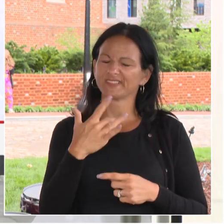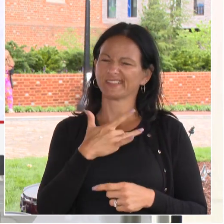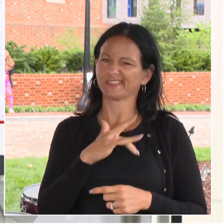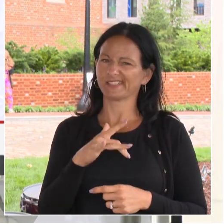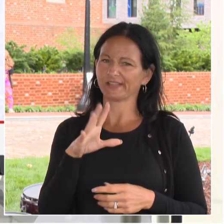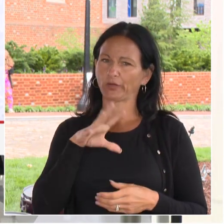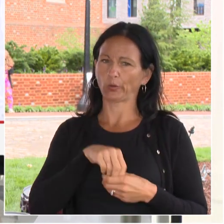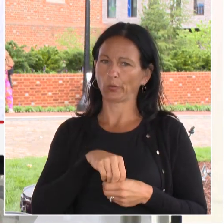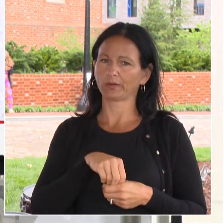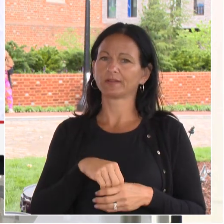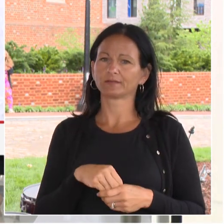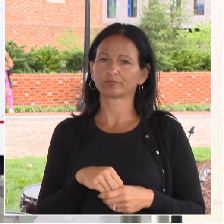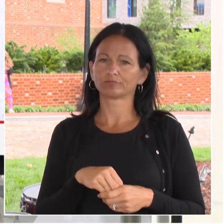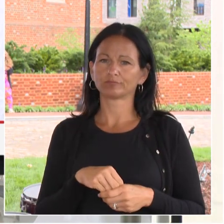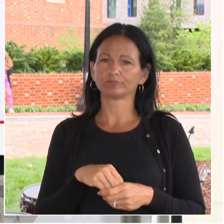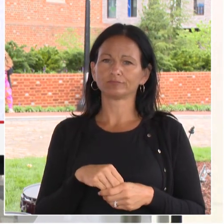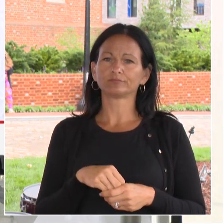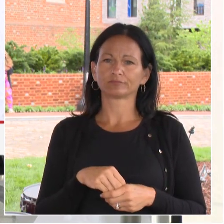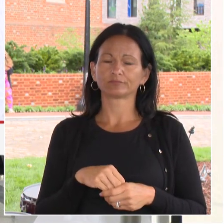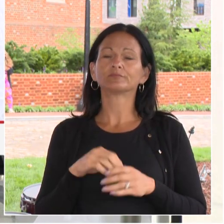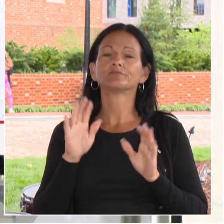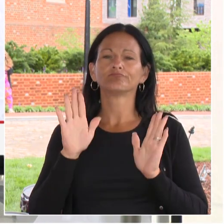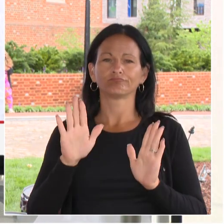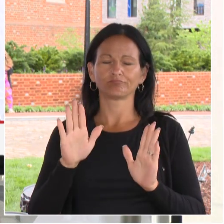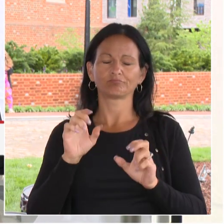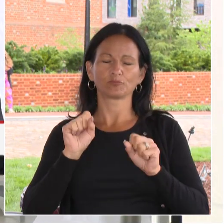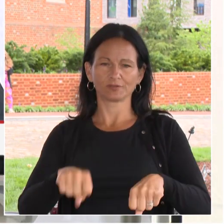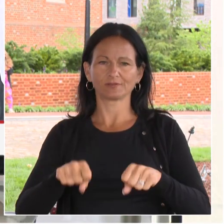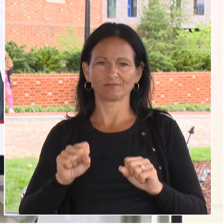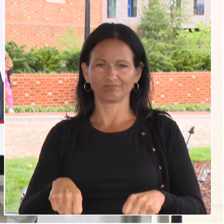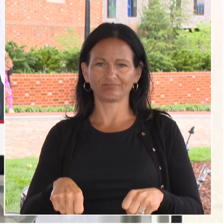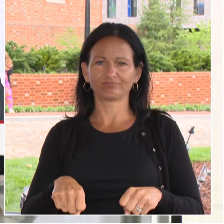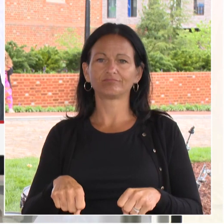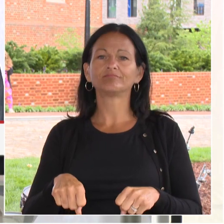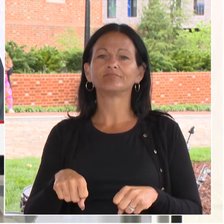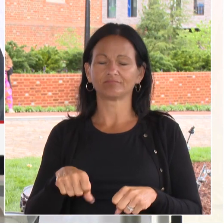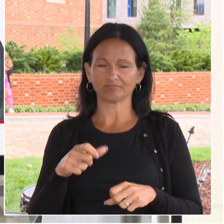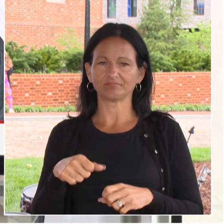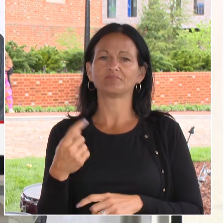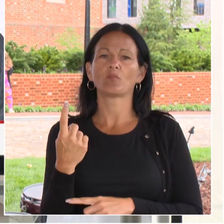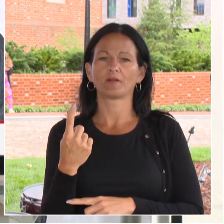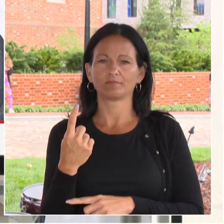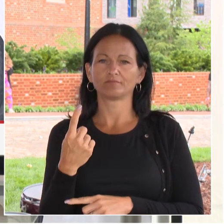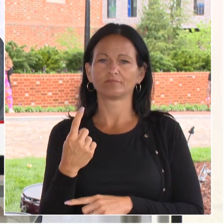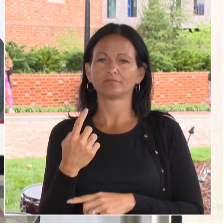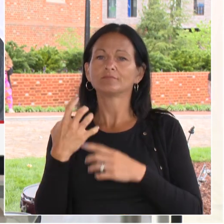awesome potential. Let us each embrace the act of nurture to ensure that all of that